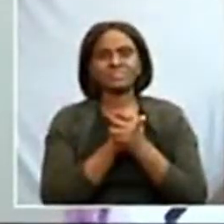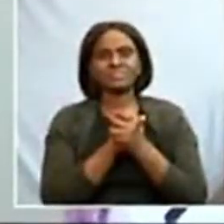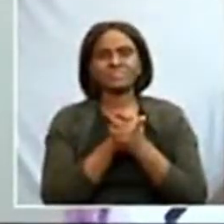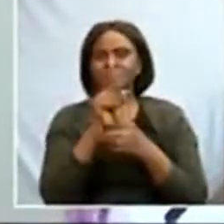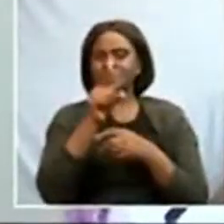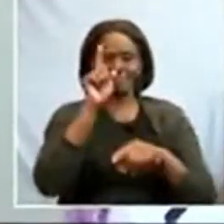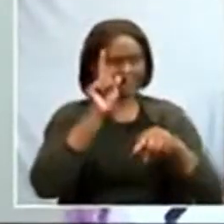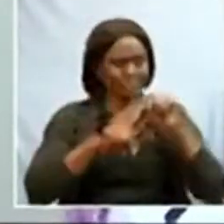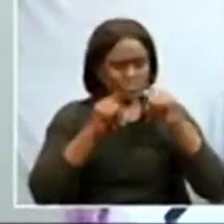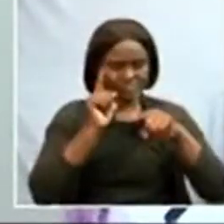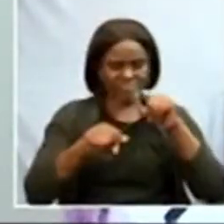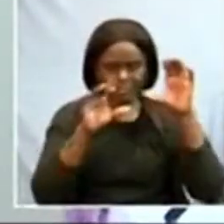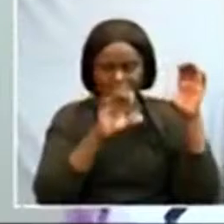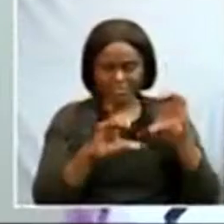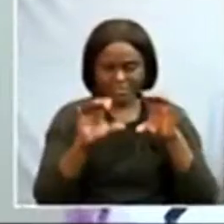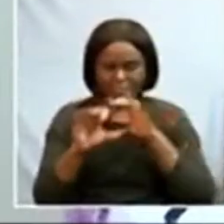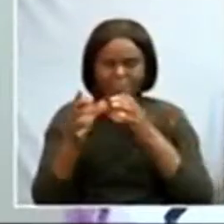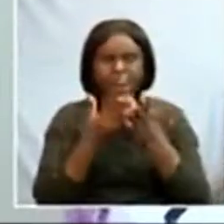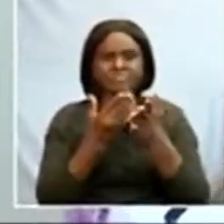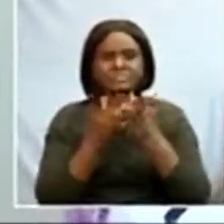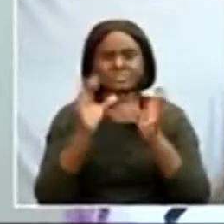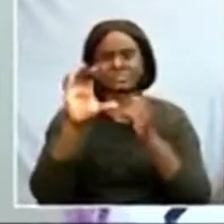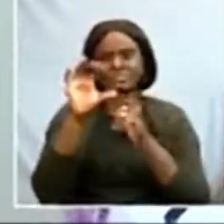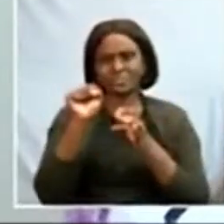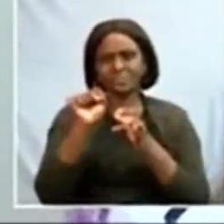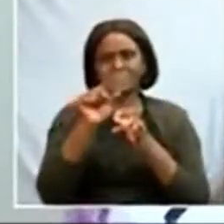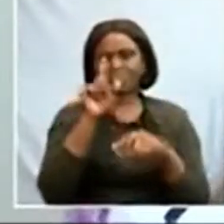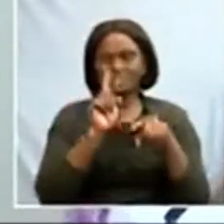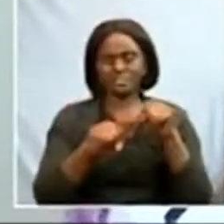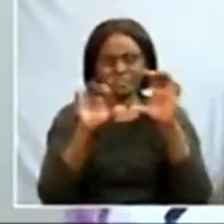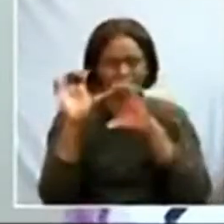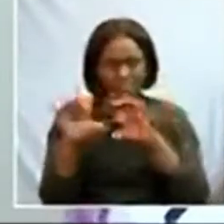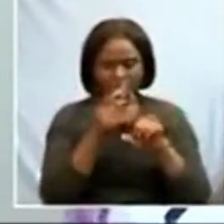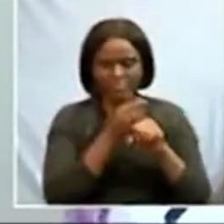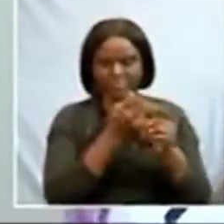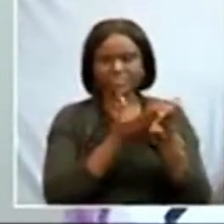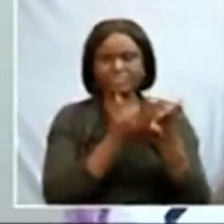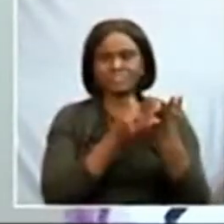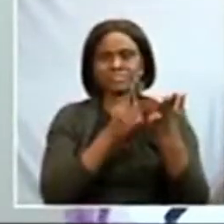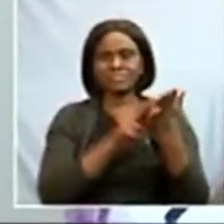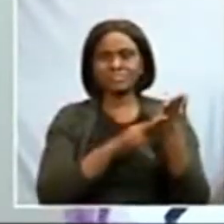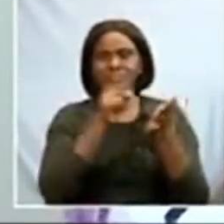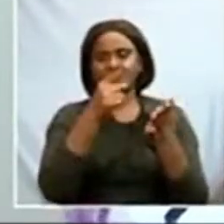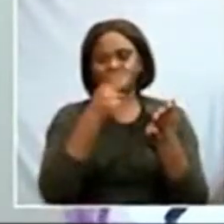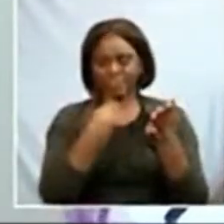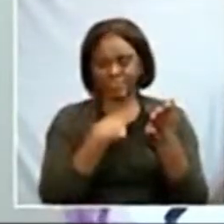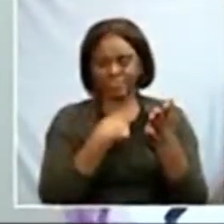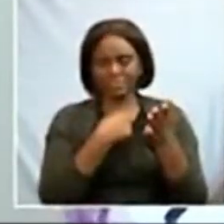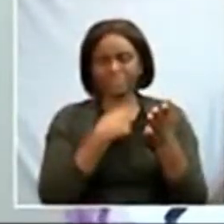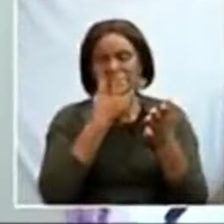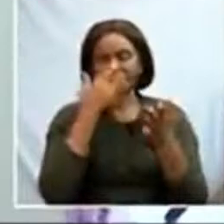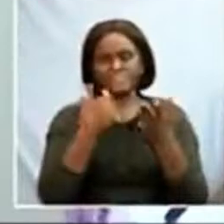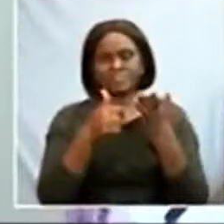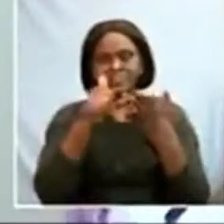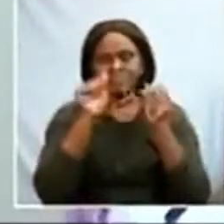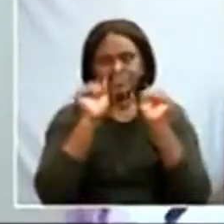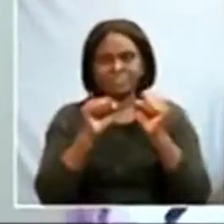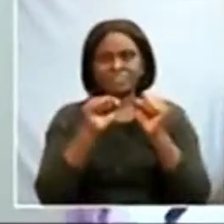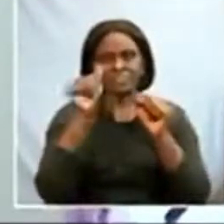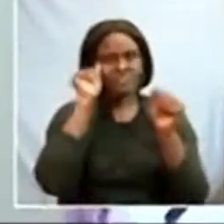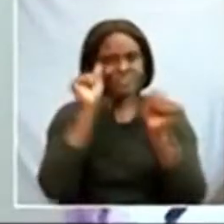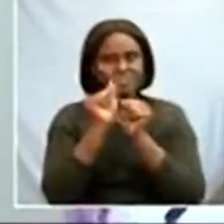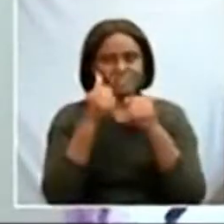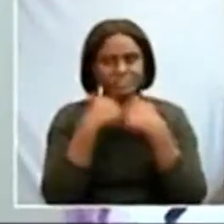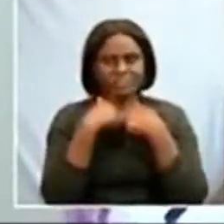You can't do this. Council Secretary, from this report, you and me should be able to agree that there is no